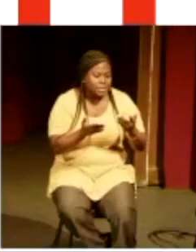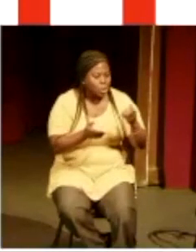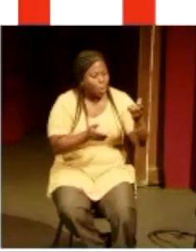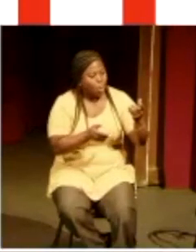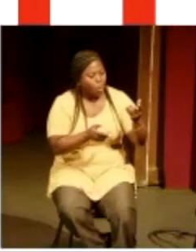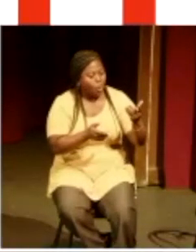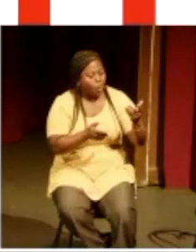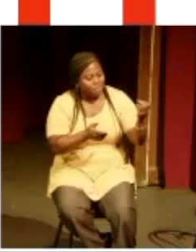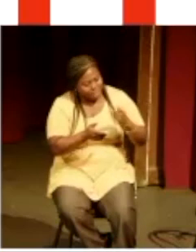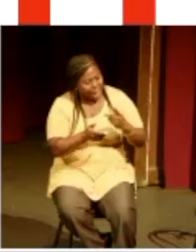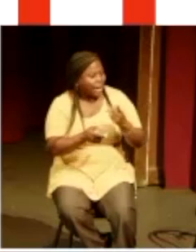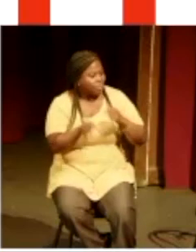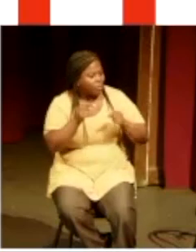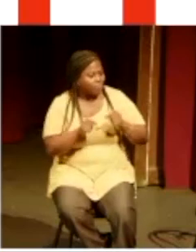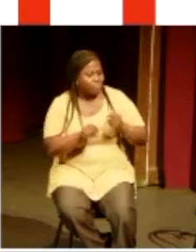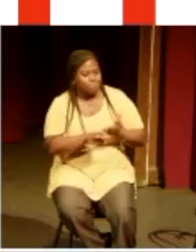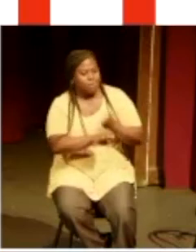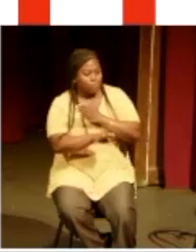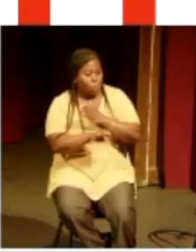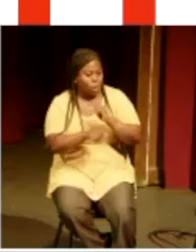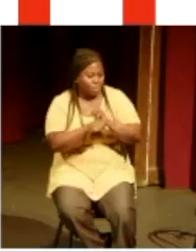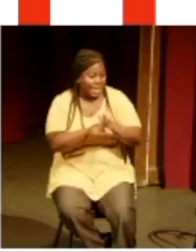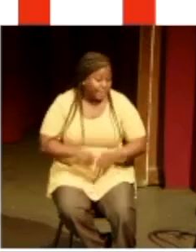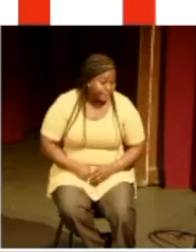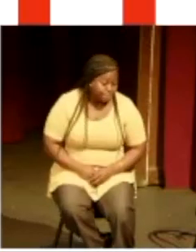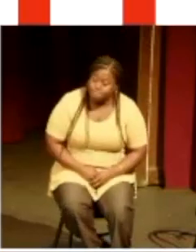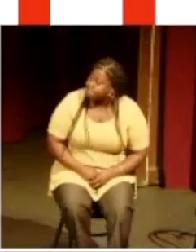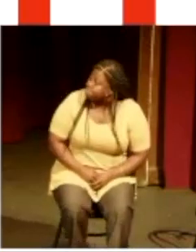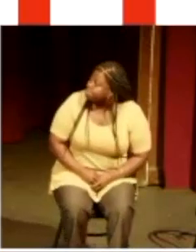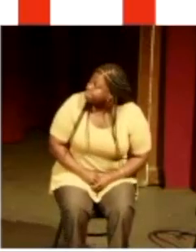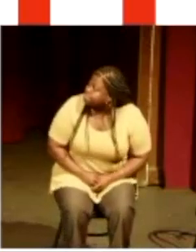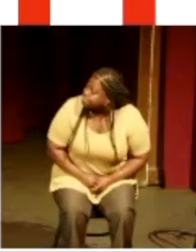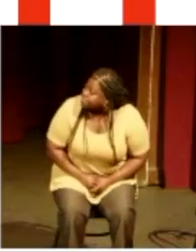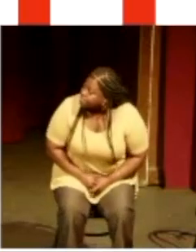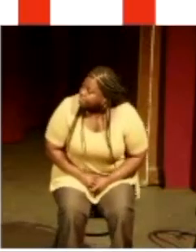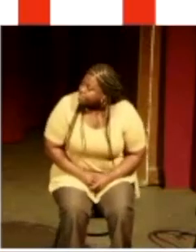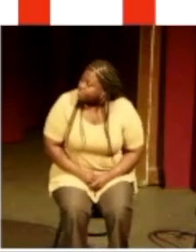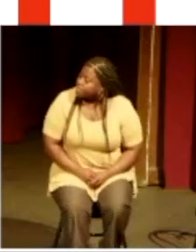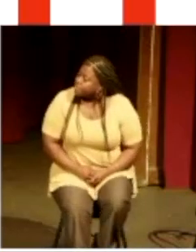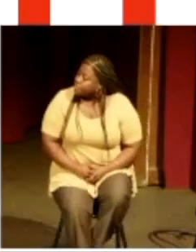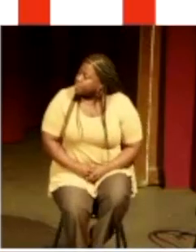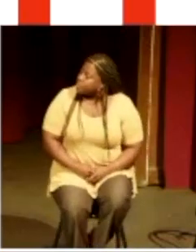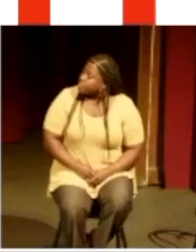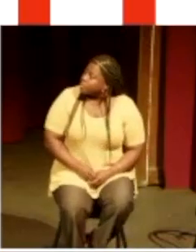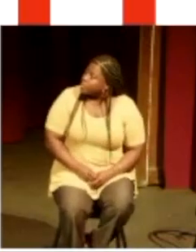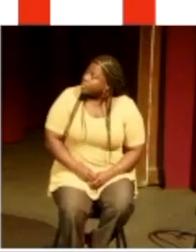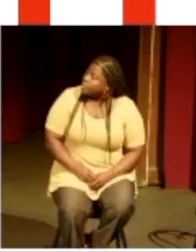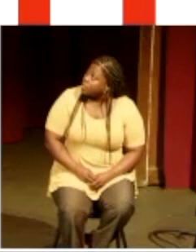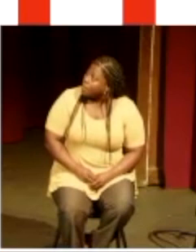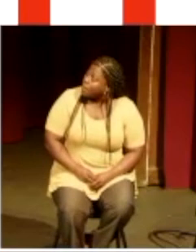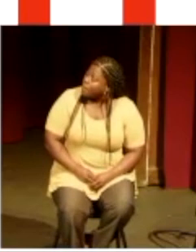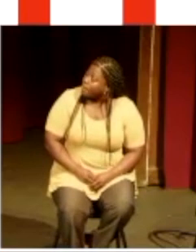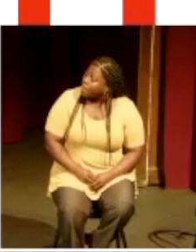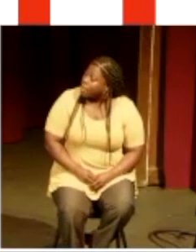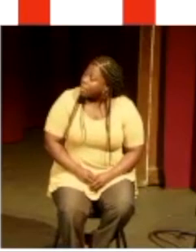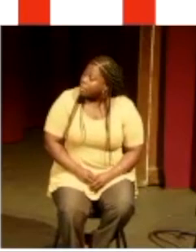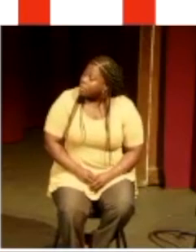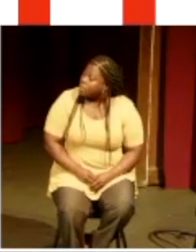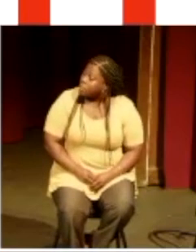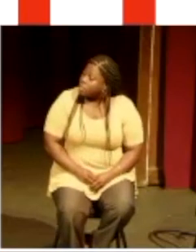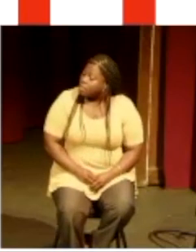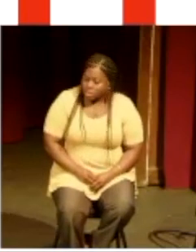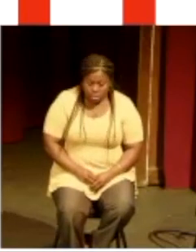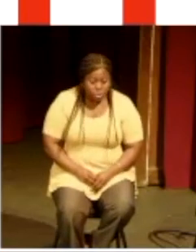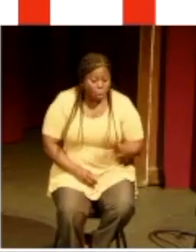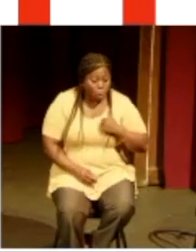In terms of transfer, we've continued to be the number three institution in the